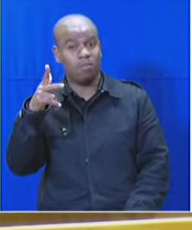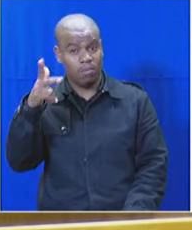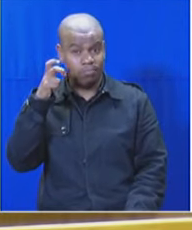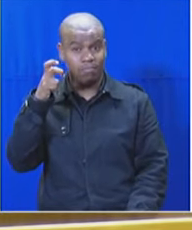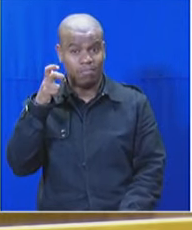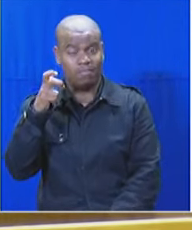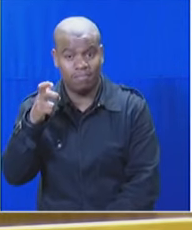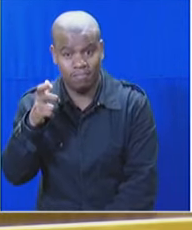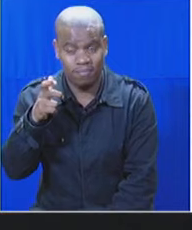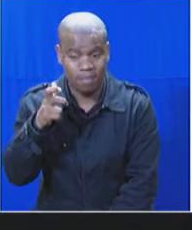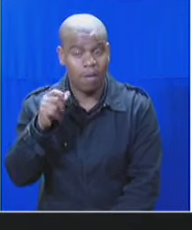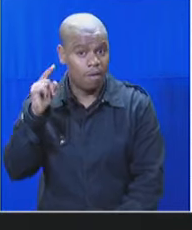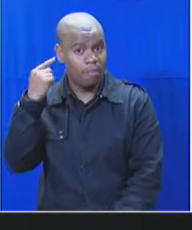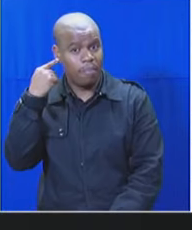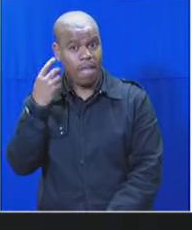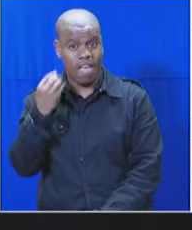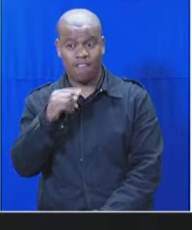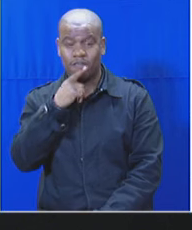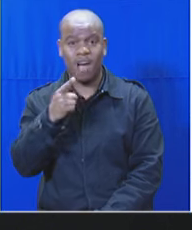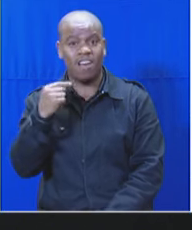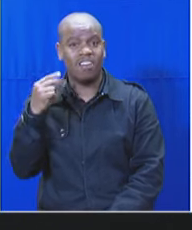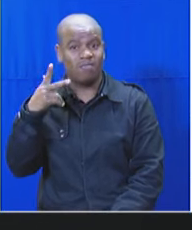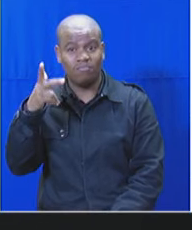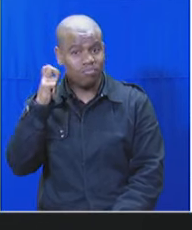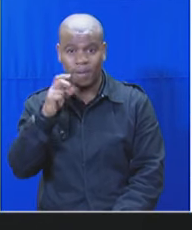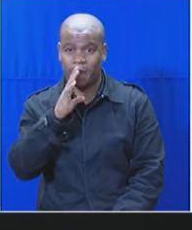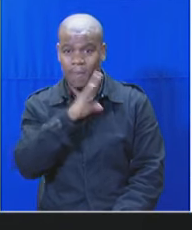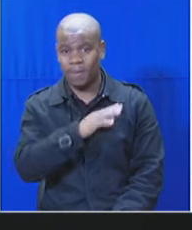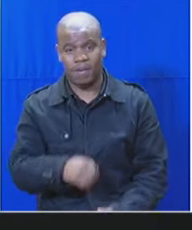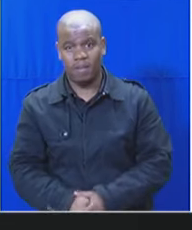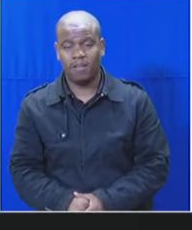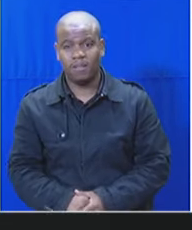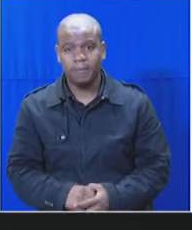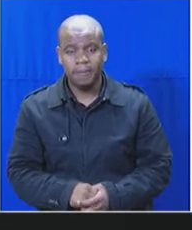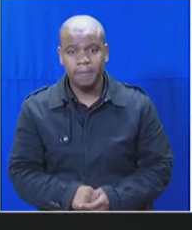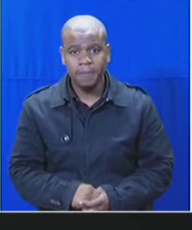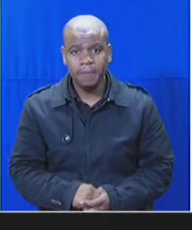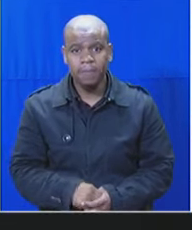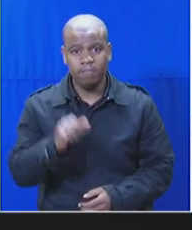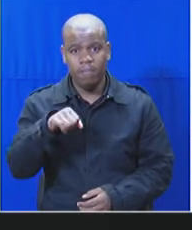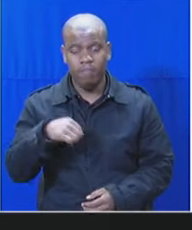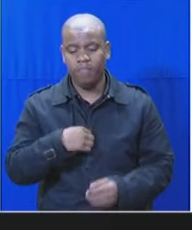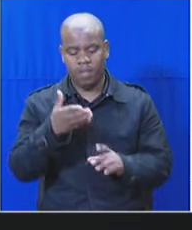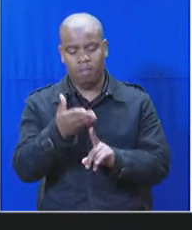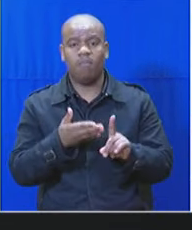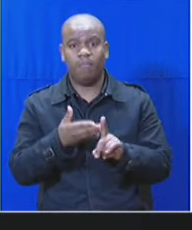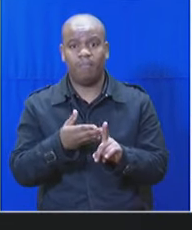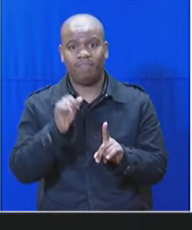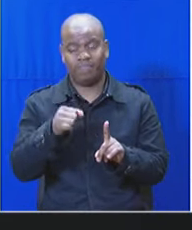language appropriately, but I'm sure the minister does know the project he's referring to. Proceed, Honorable Member. Ngiyabonga